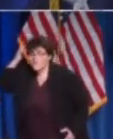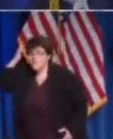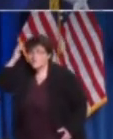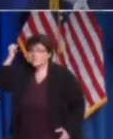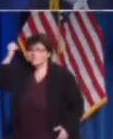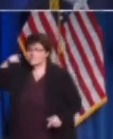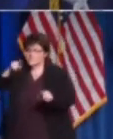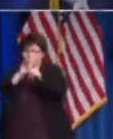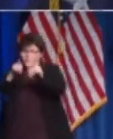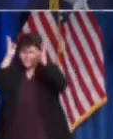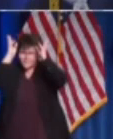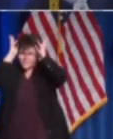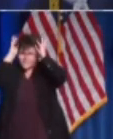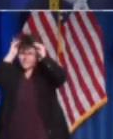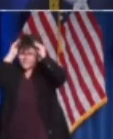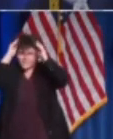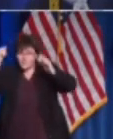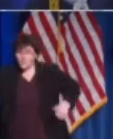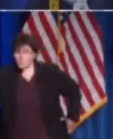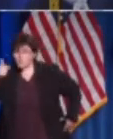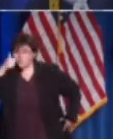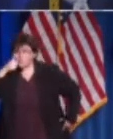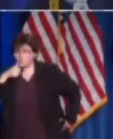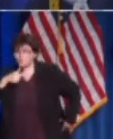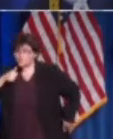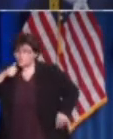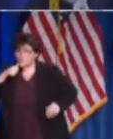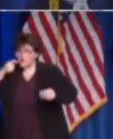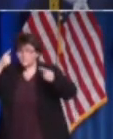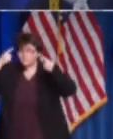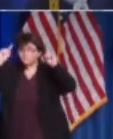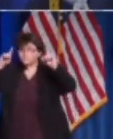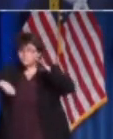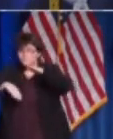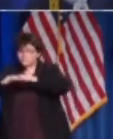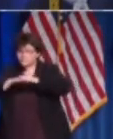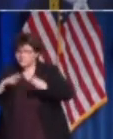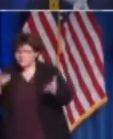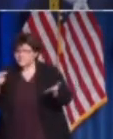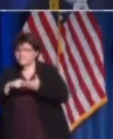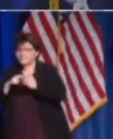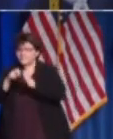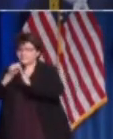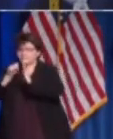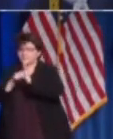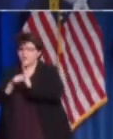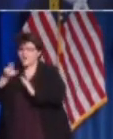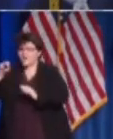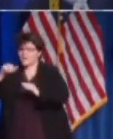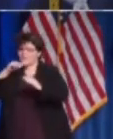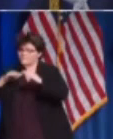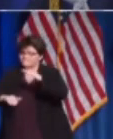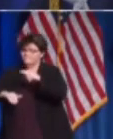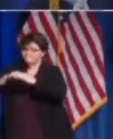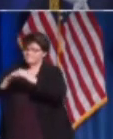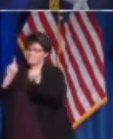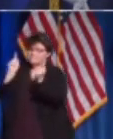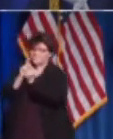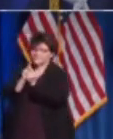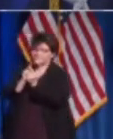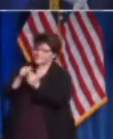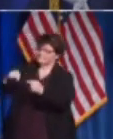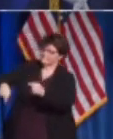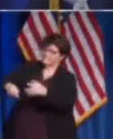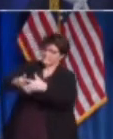if every girl doesn't live up to her full potential, Connecticut doesn't live up to its full potential. America doesn't live up to its full potential. And that's what we